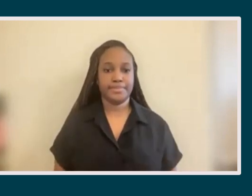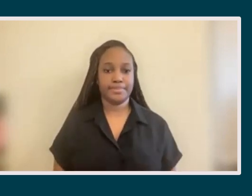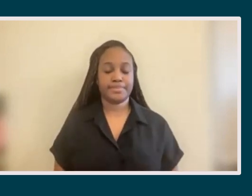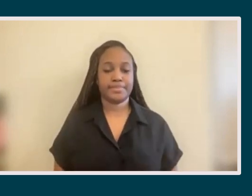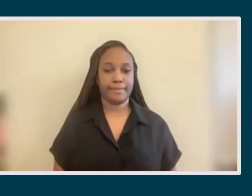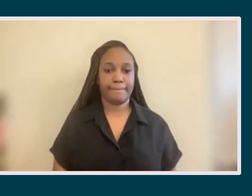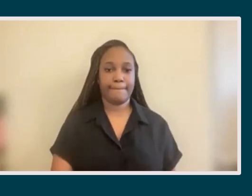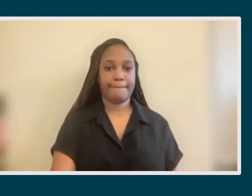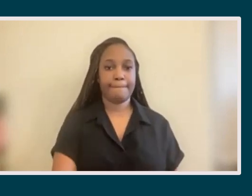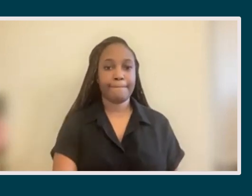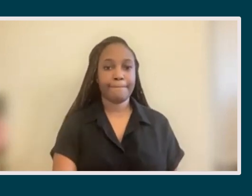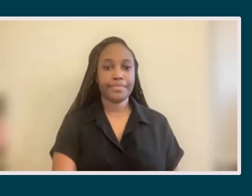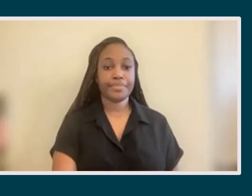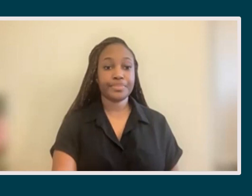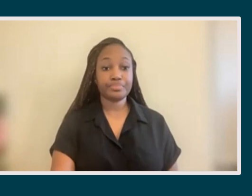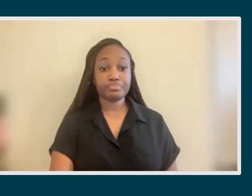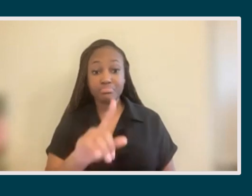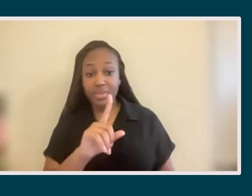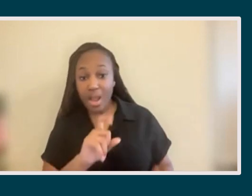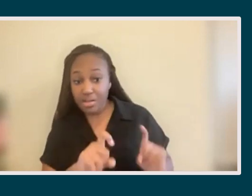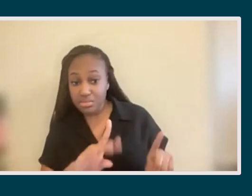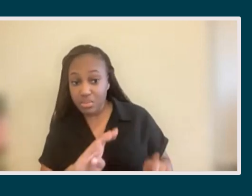Want to add, Barb or Laura?